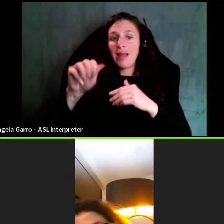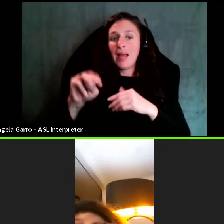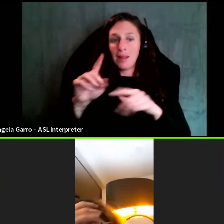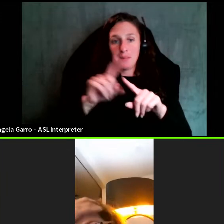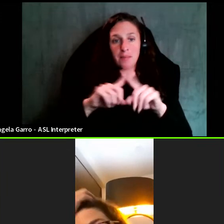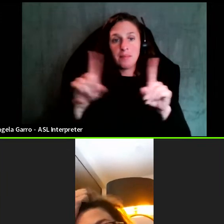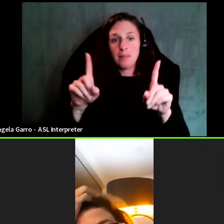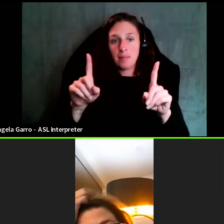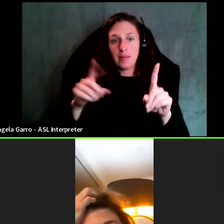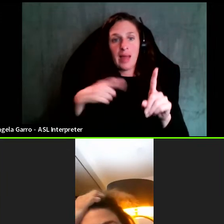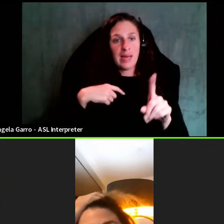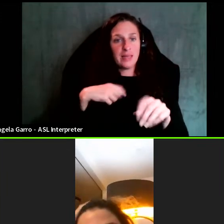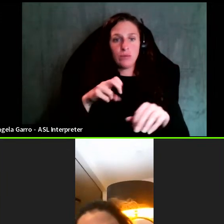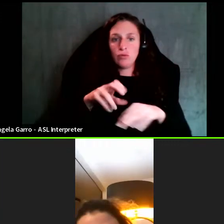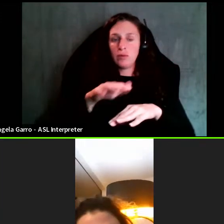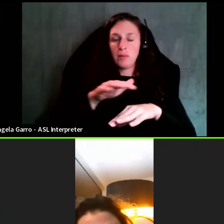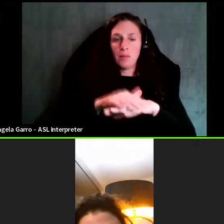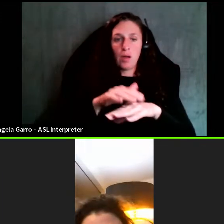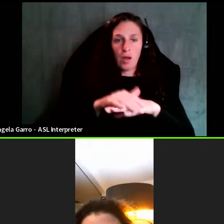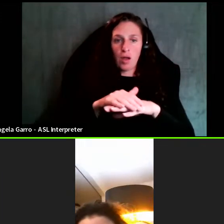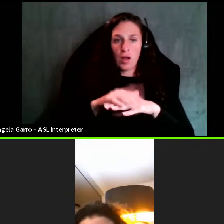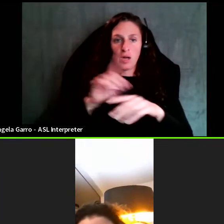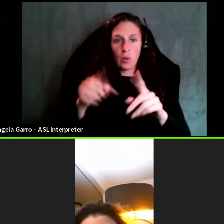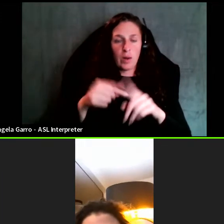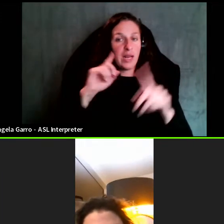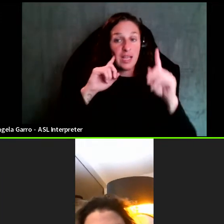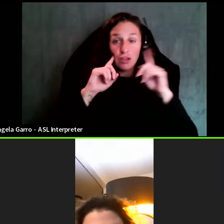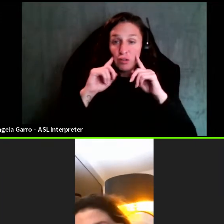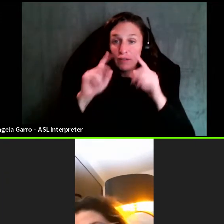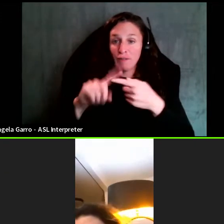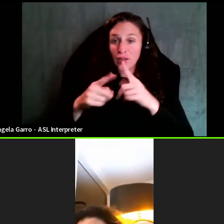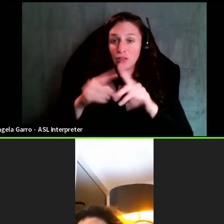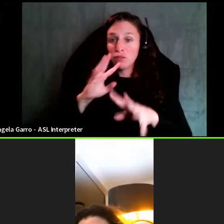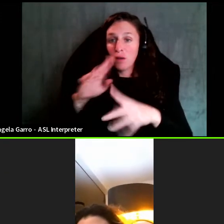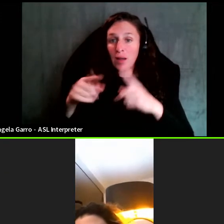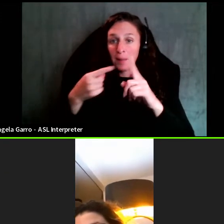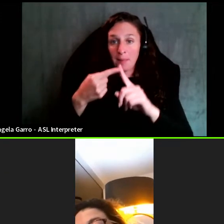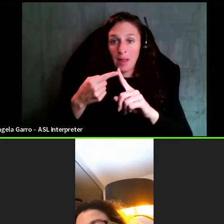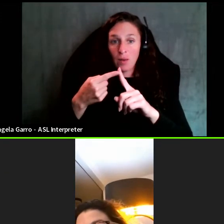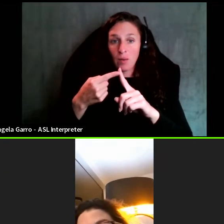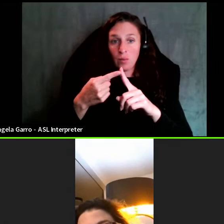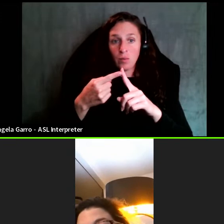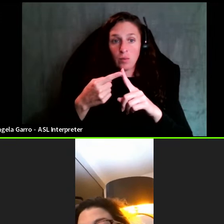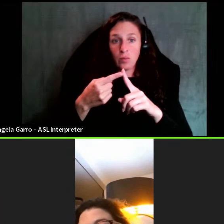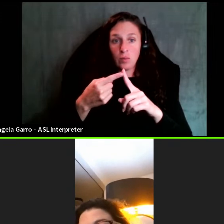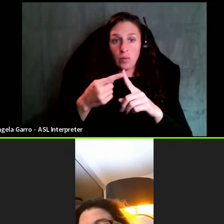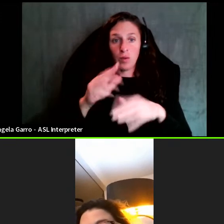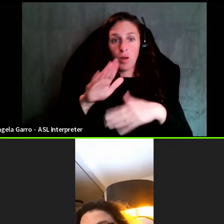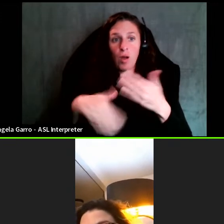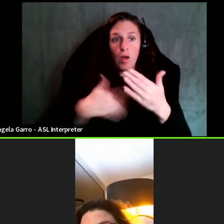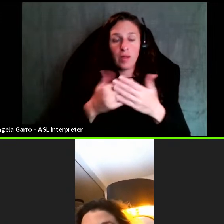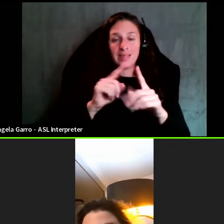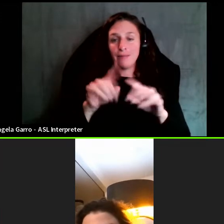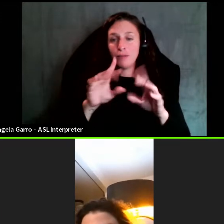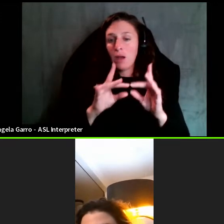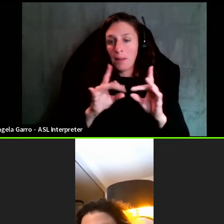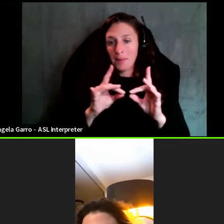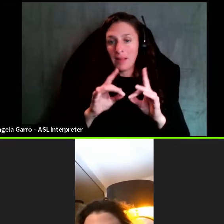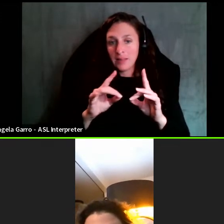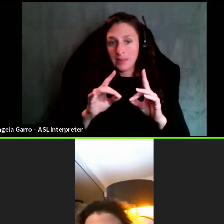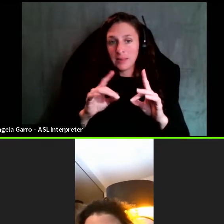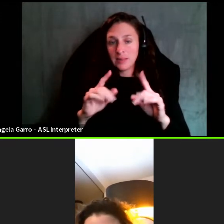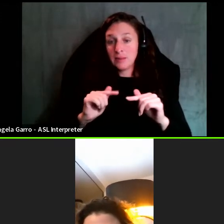I had to jump on when I was hearing friends talk about all the comments. My kids